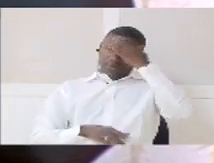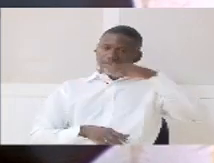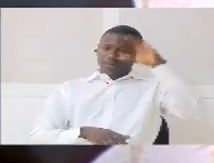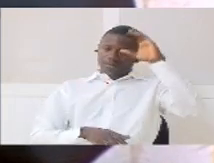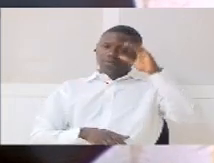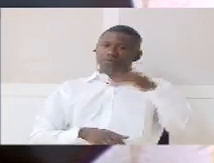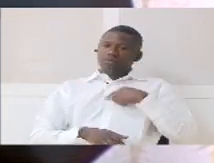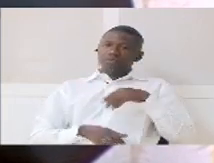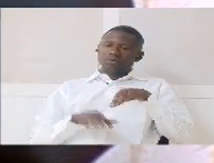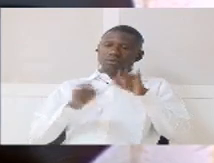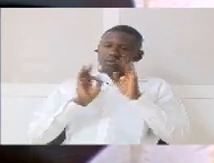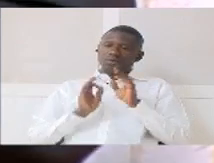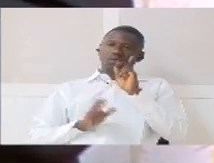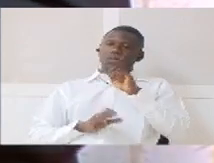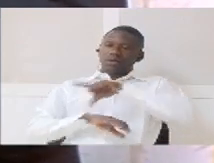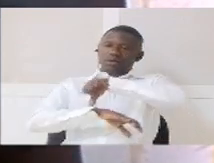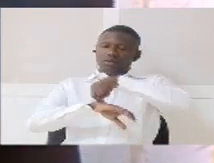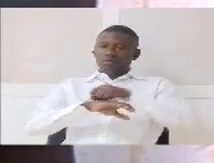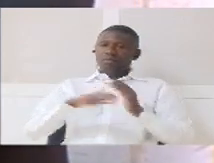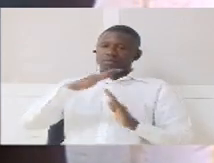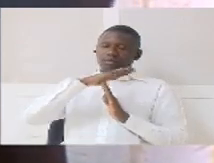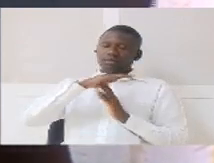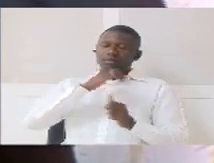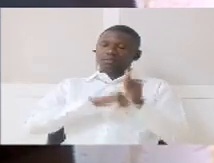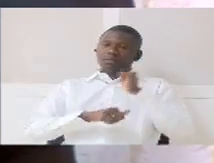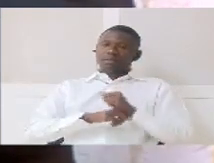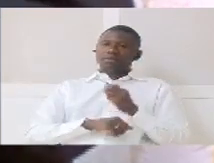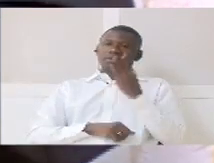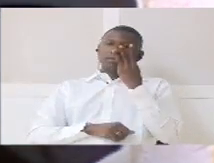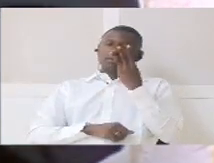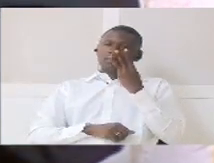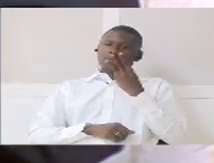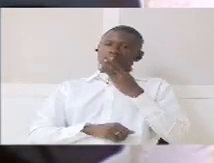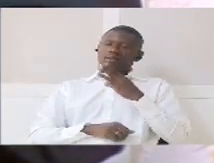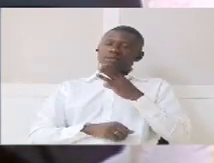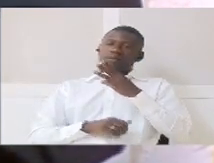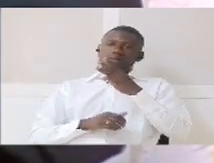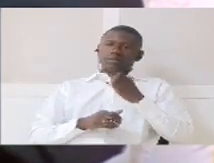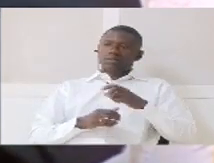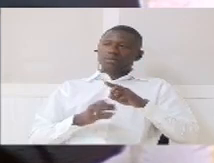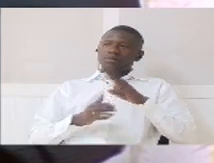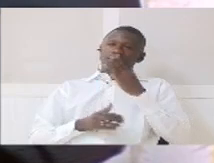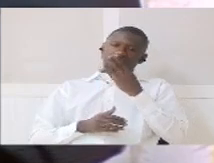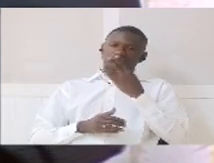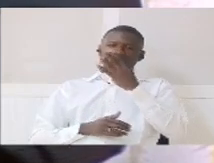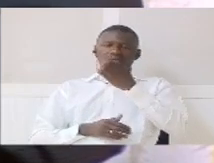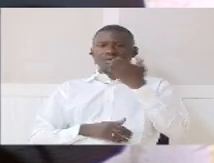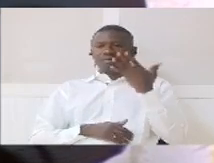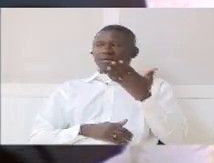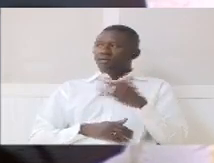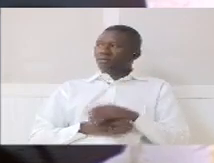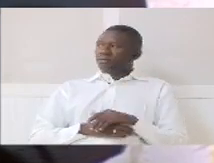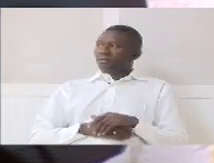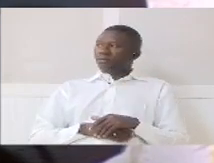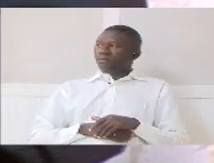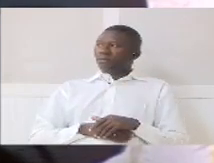will take a 1 hour break and come back at 3:30, 3:45. And would